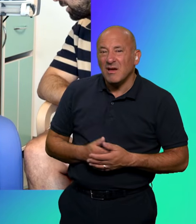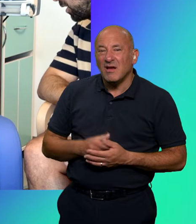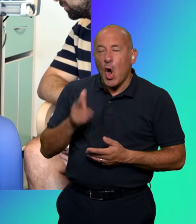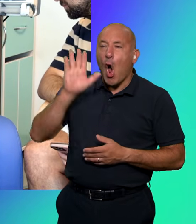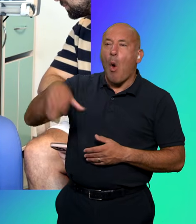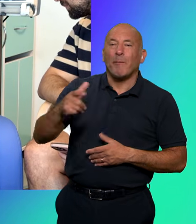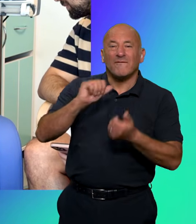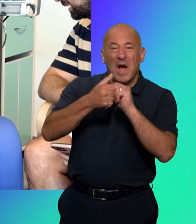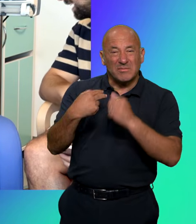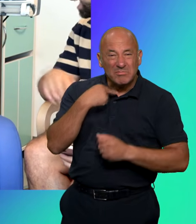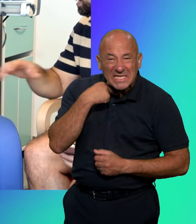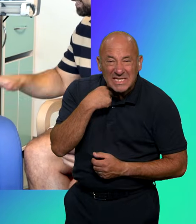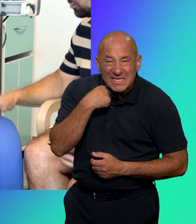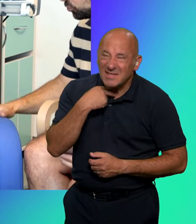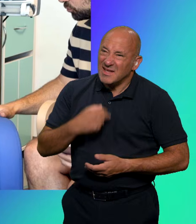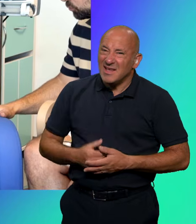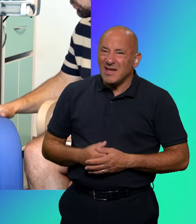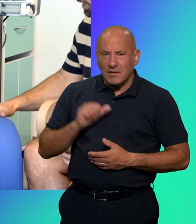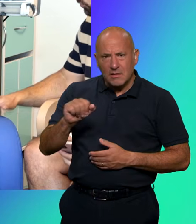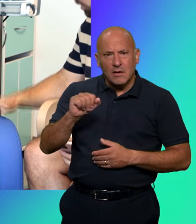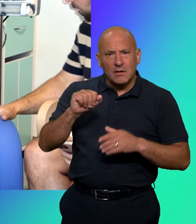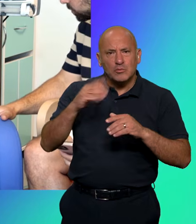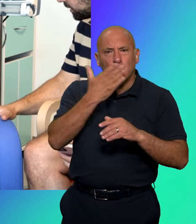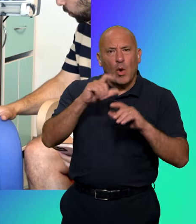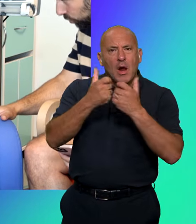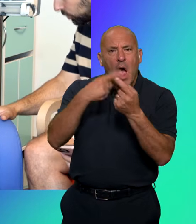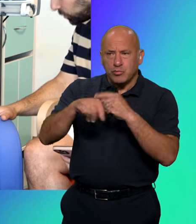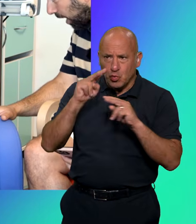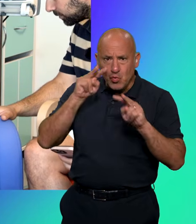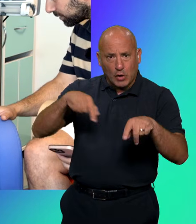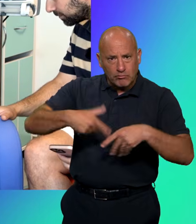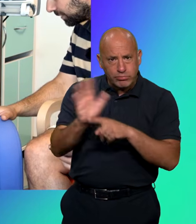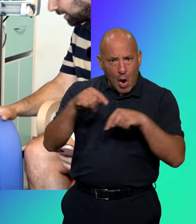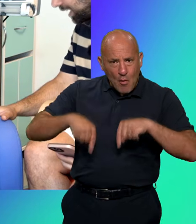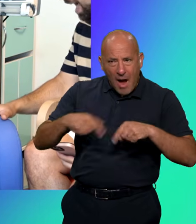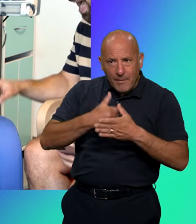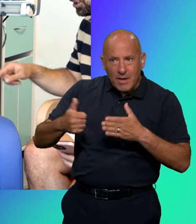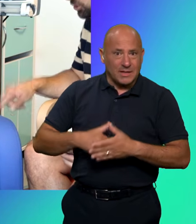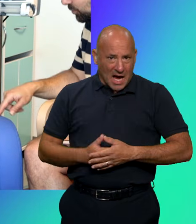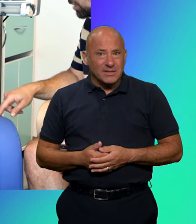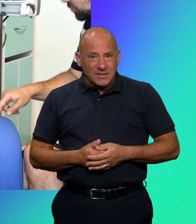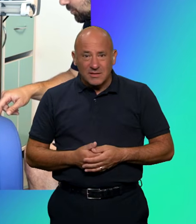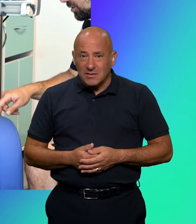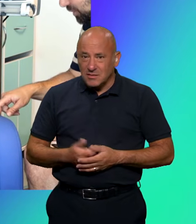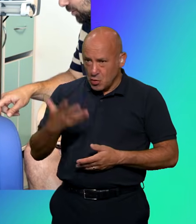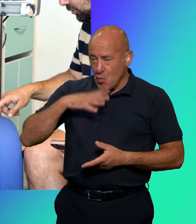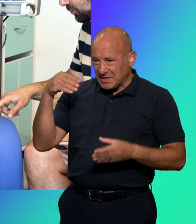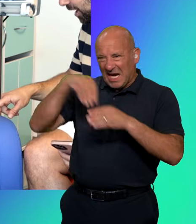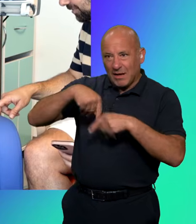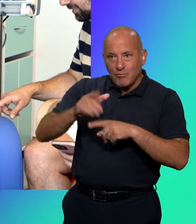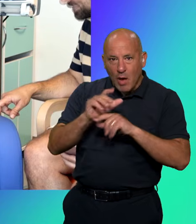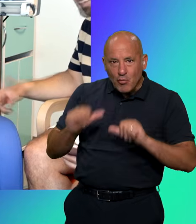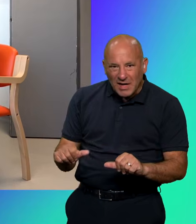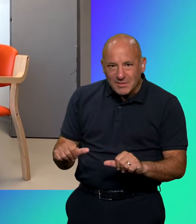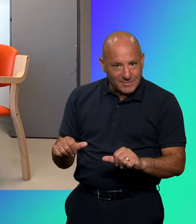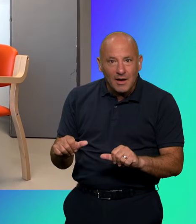friends from back home? And is it true that your classmates watch Newsround? Yes. And you said you wanted to be on